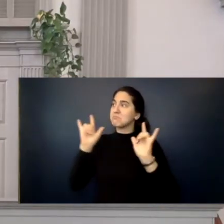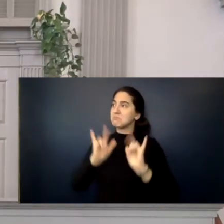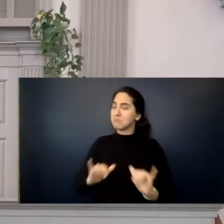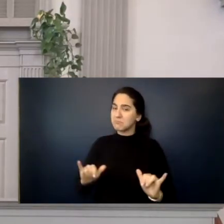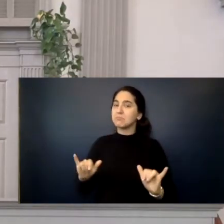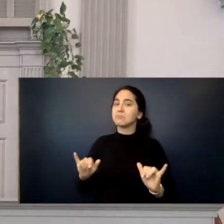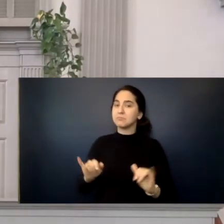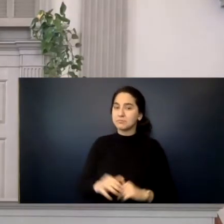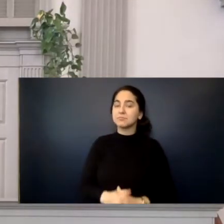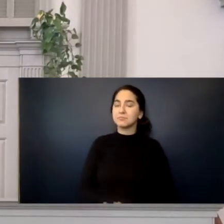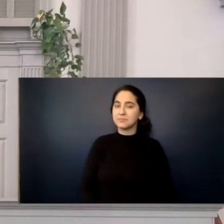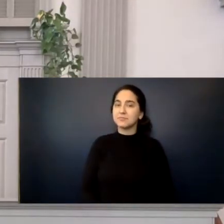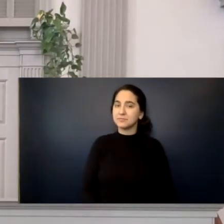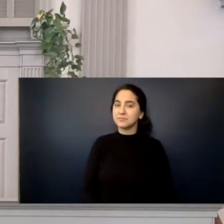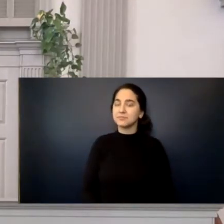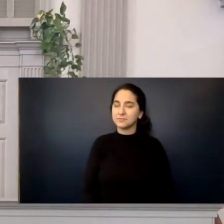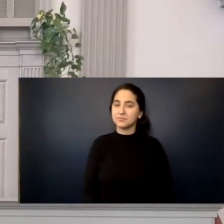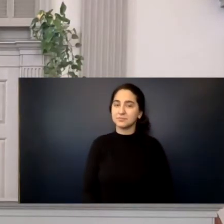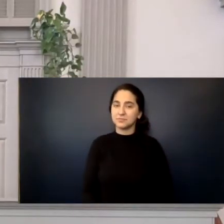remember.